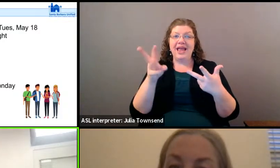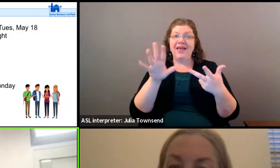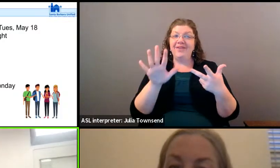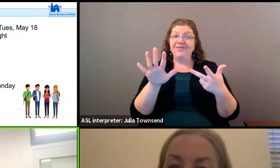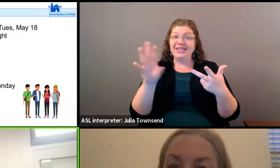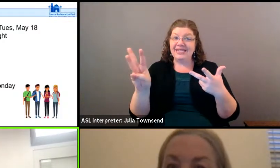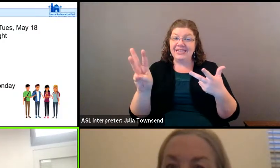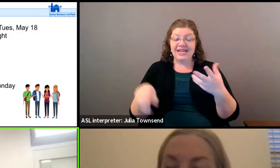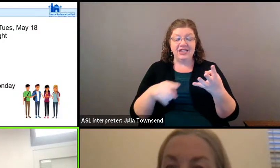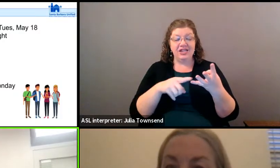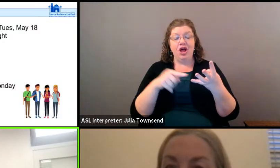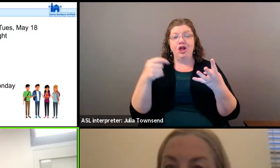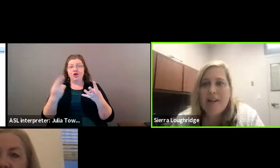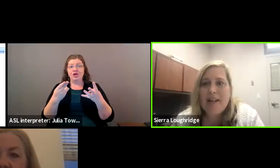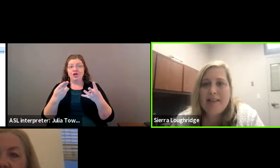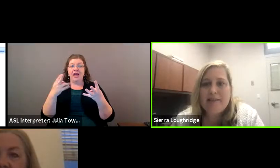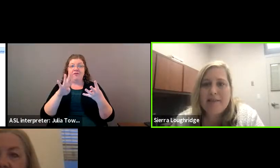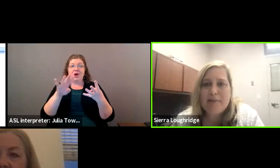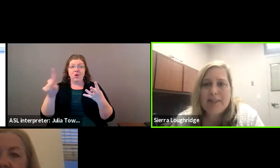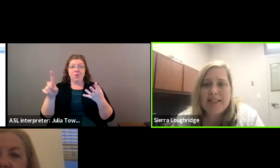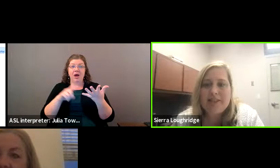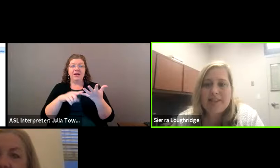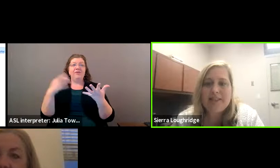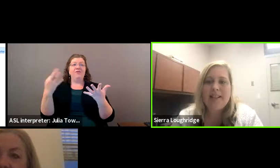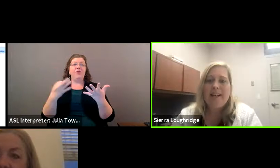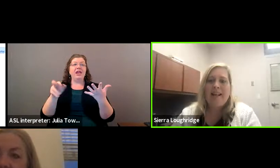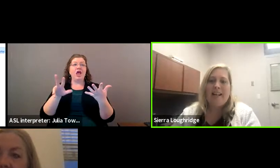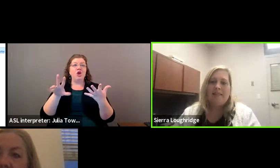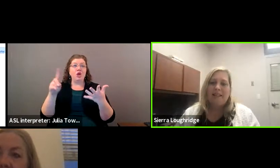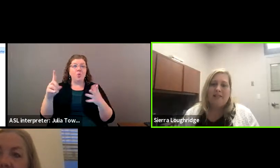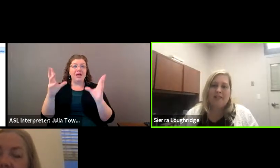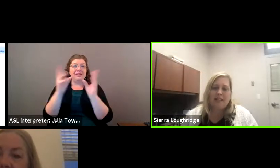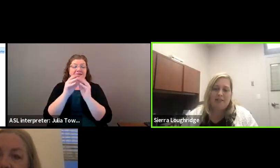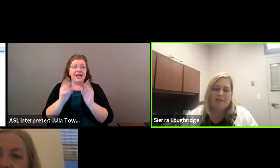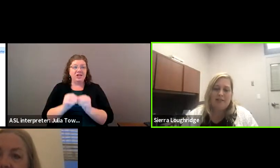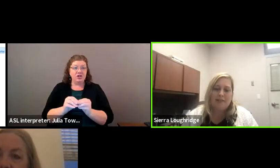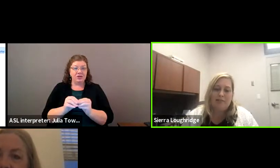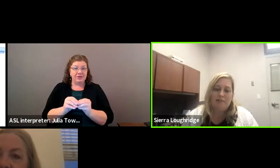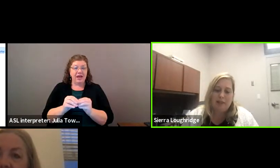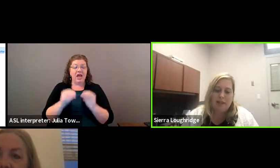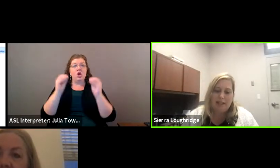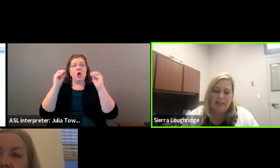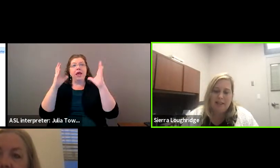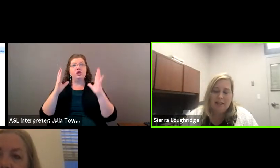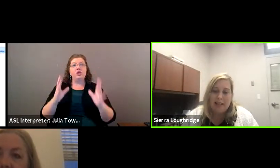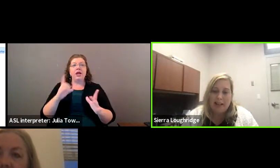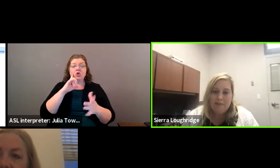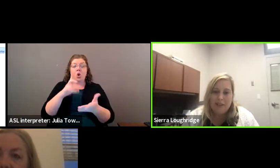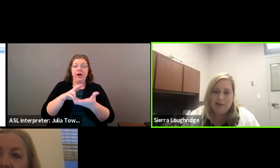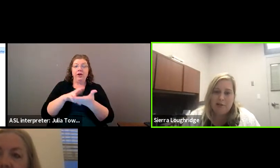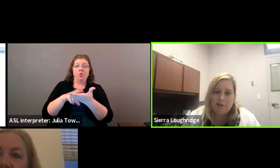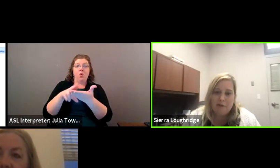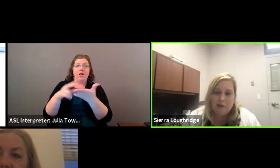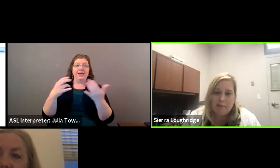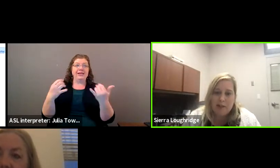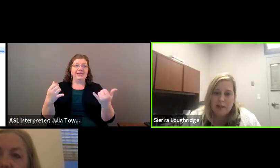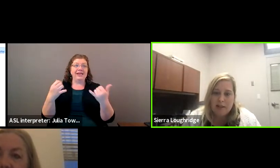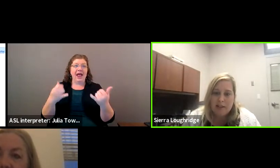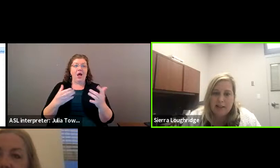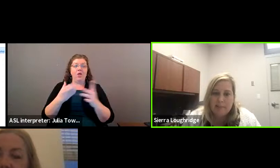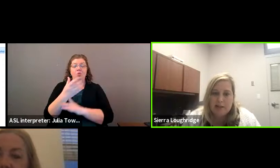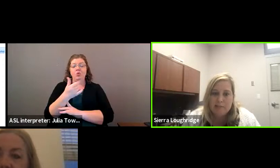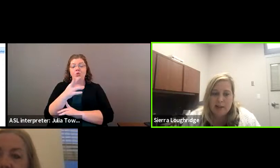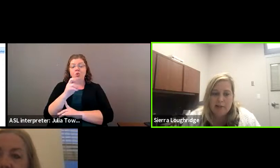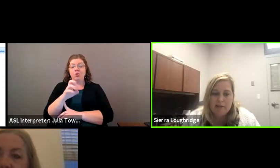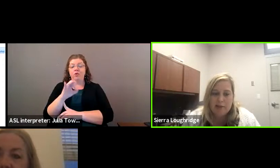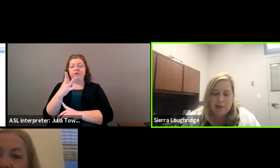and Thursday, 41, and Friday, 31 sessions. And our educators are enrolling now via Google Form, and